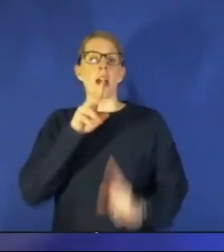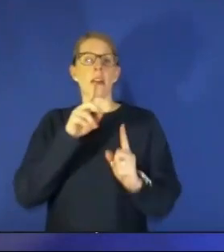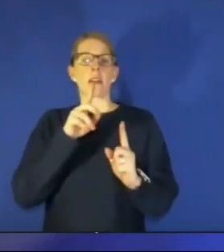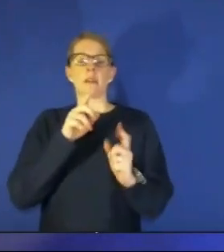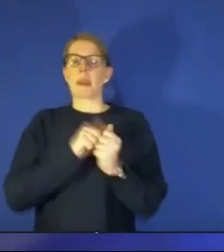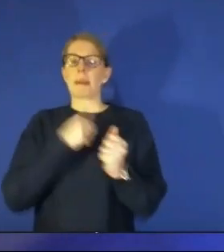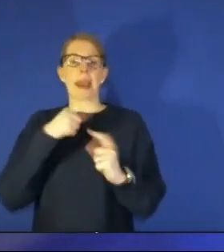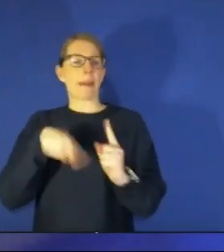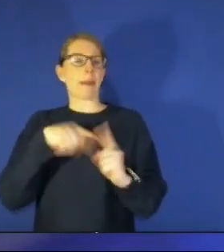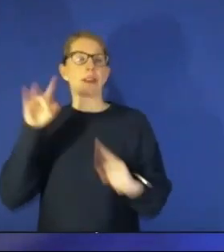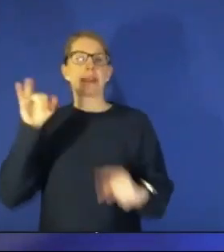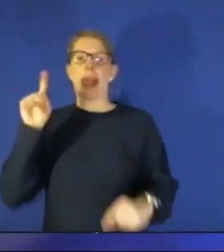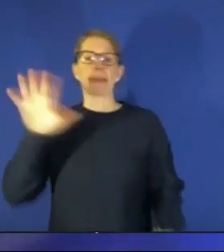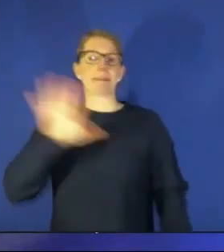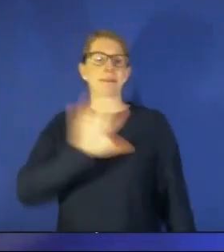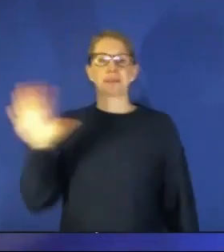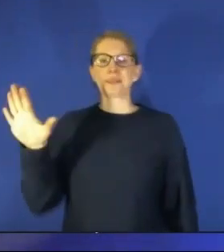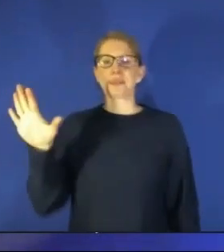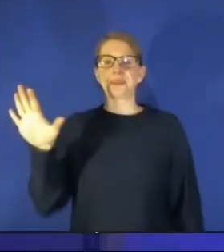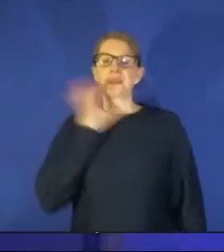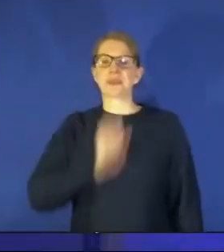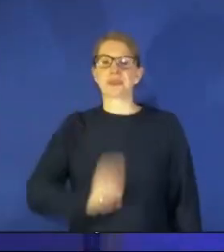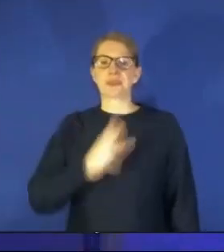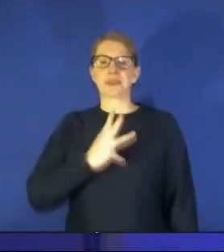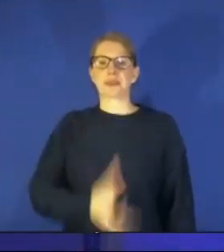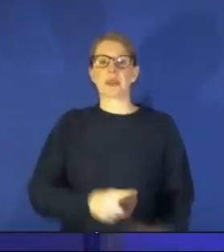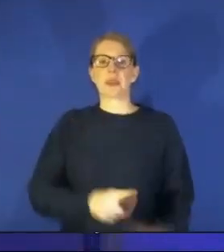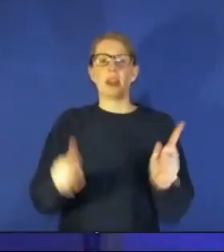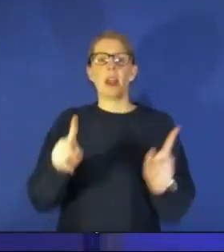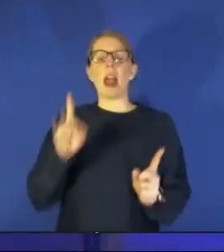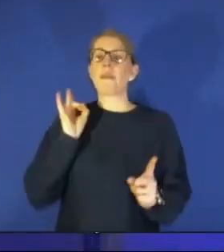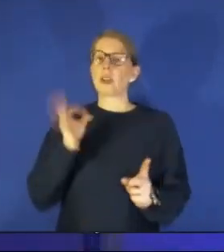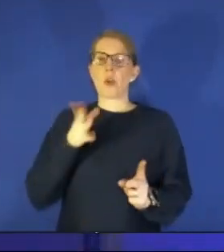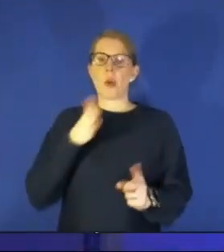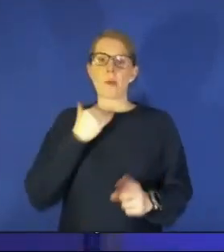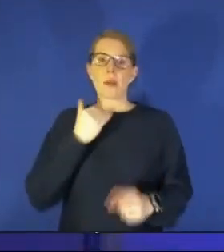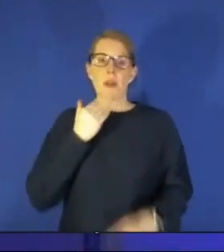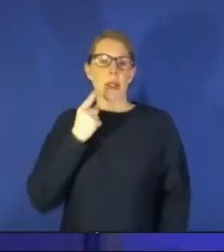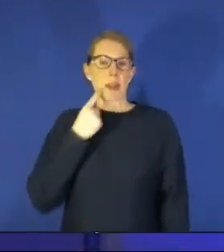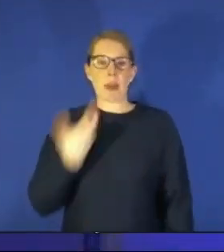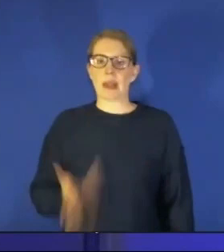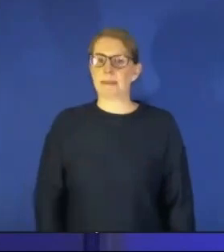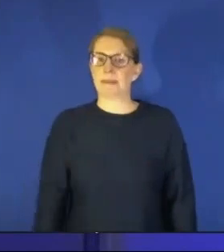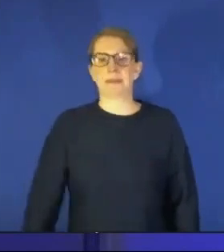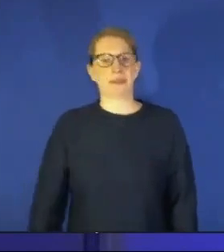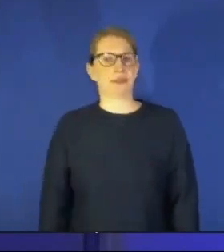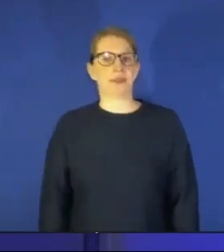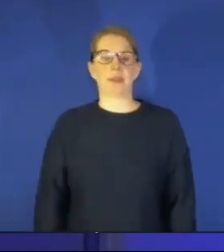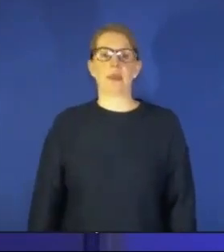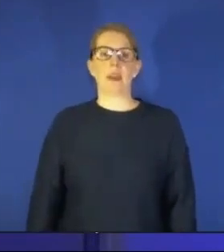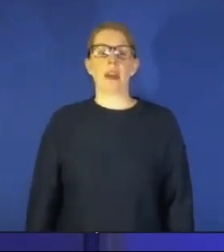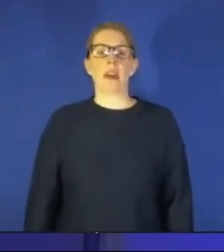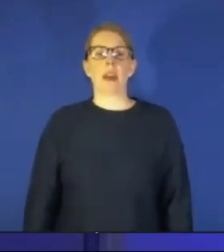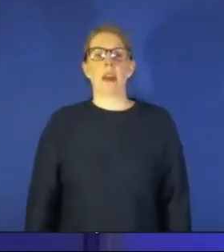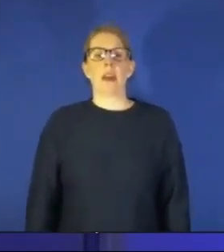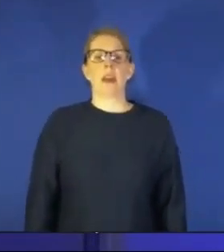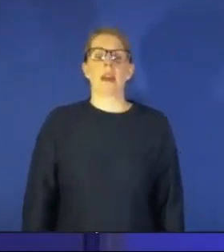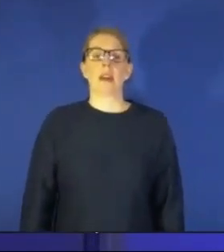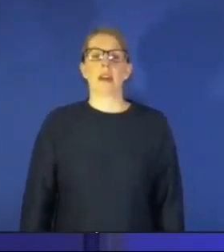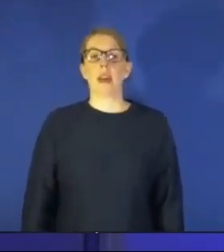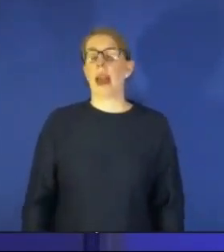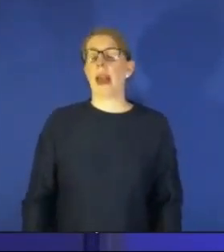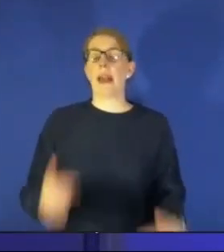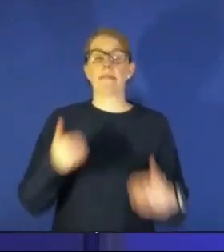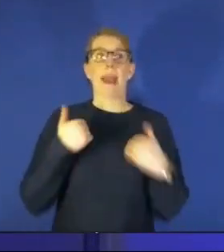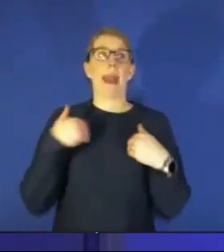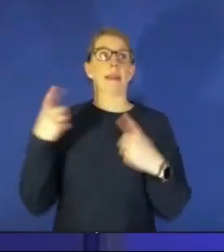off limits, right? Age is okay. I have a terrible sweet tooth. Yeah, okay, just it's terrible. tough. And I have, I think, almost all